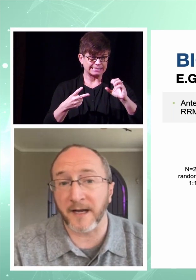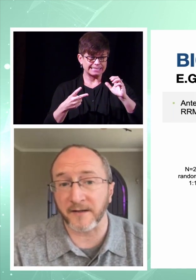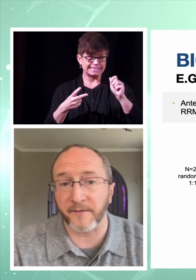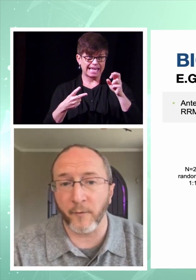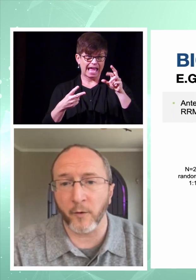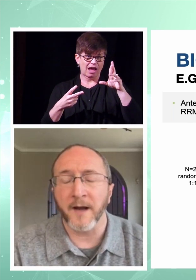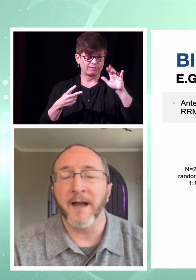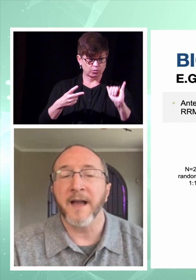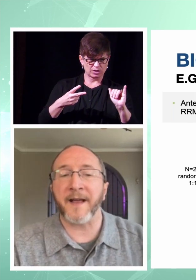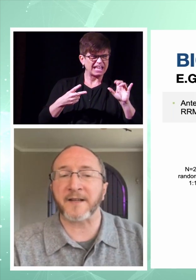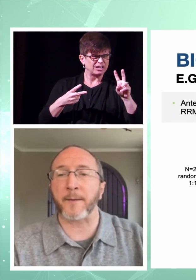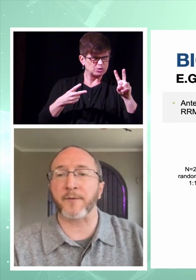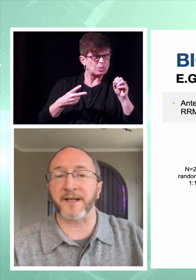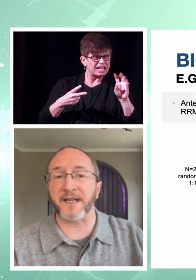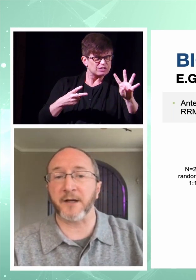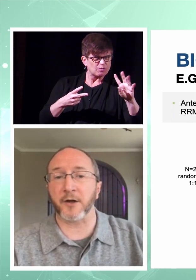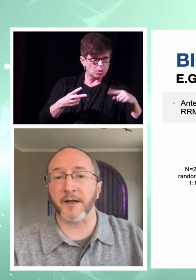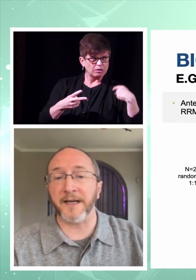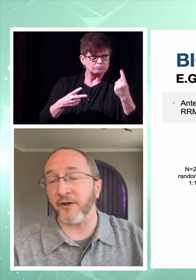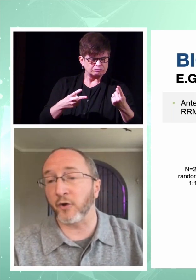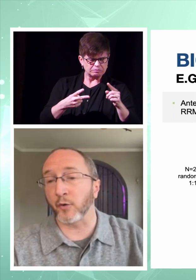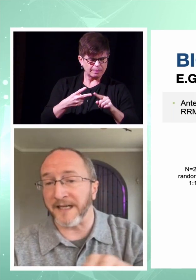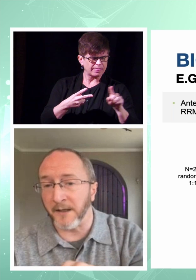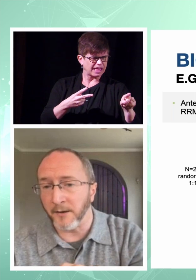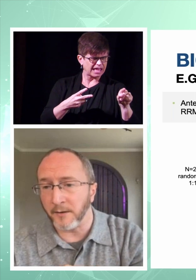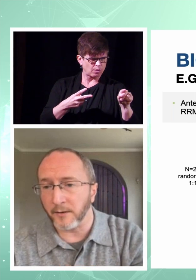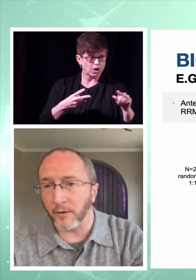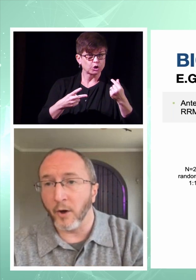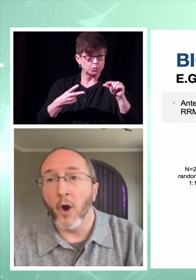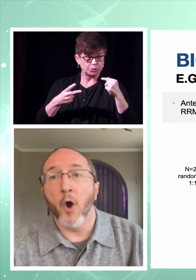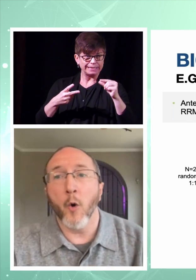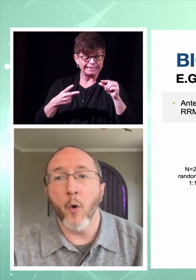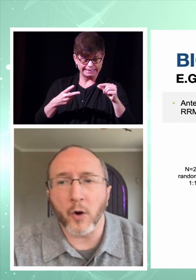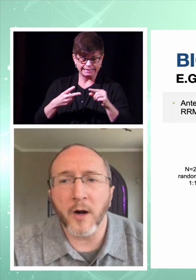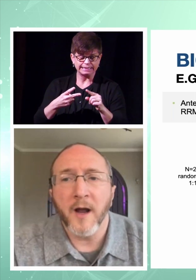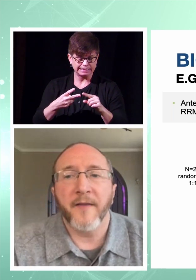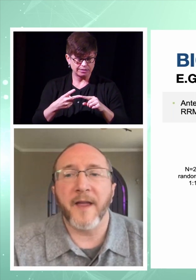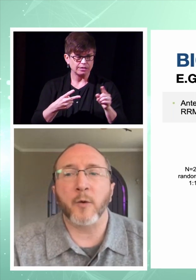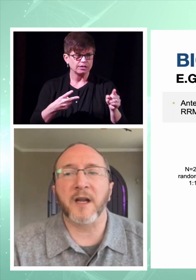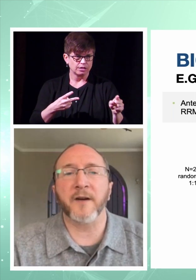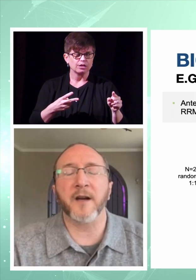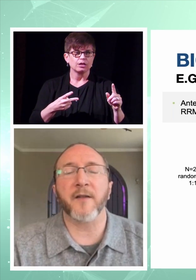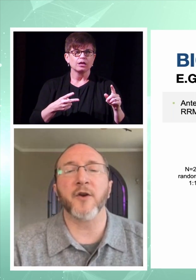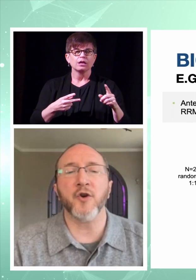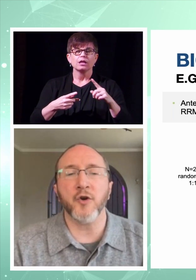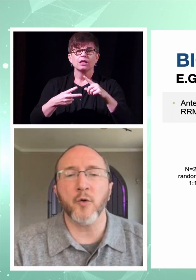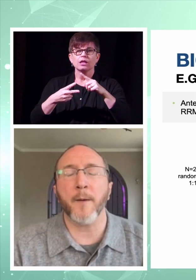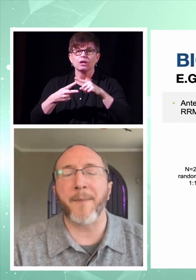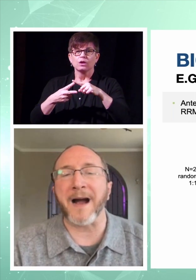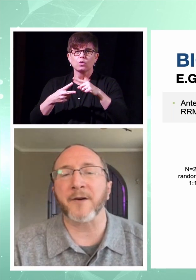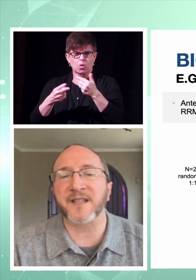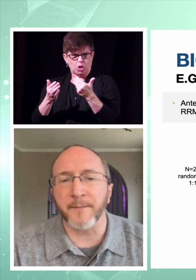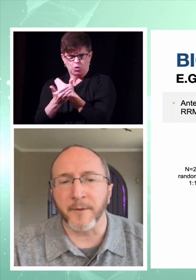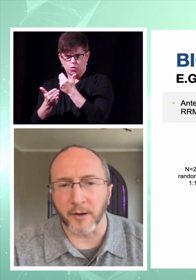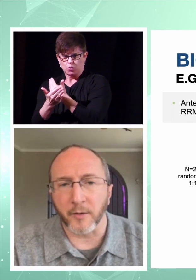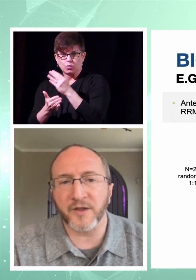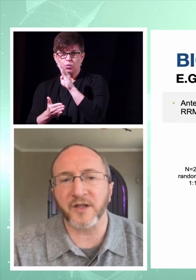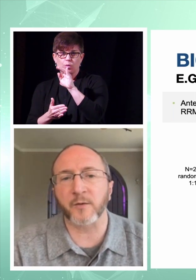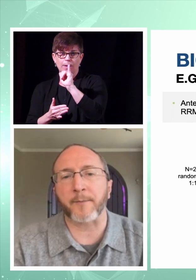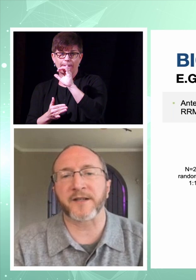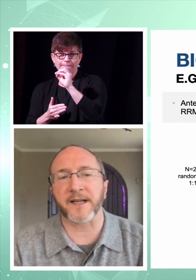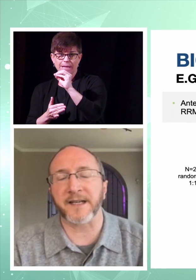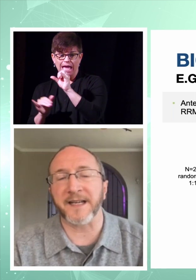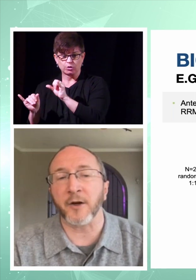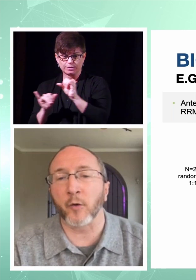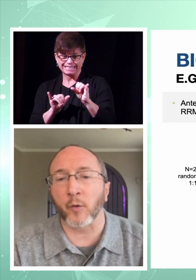since 2004, and that's represented here in green, or they were given the new biosimilar, which